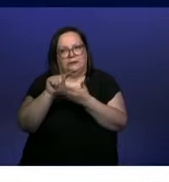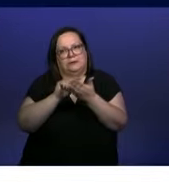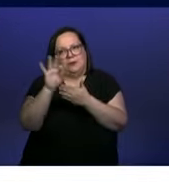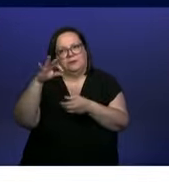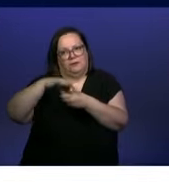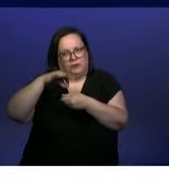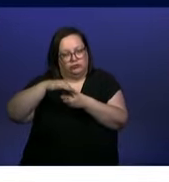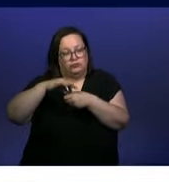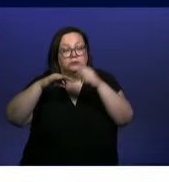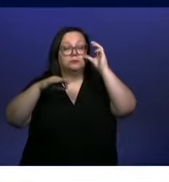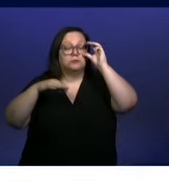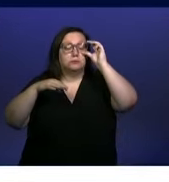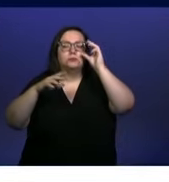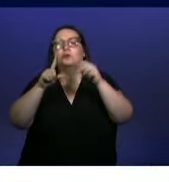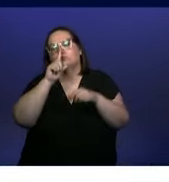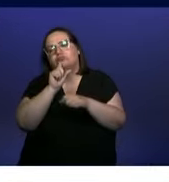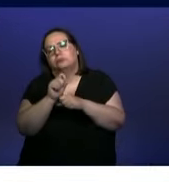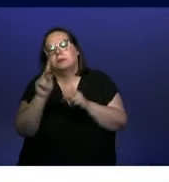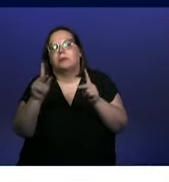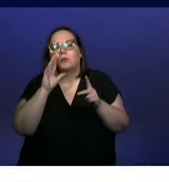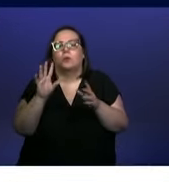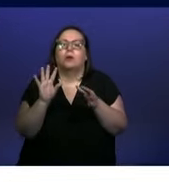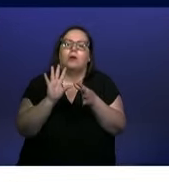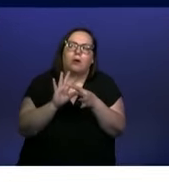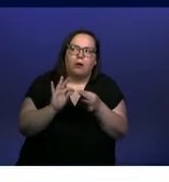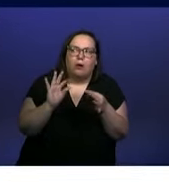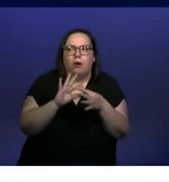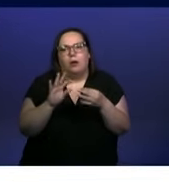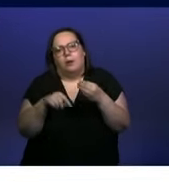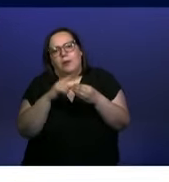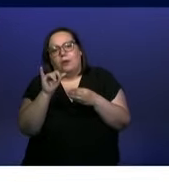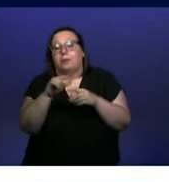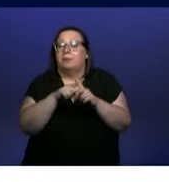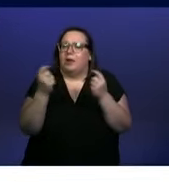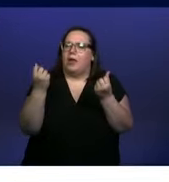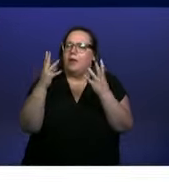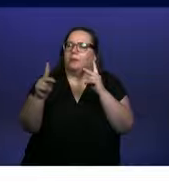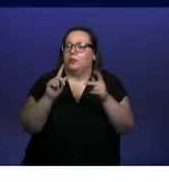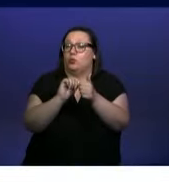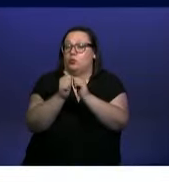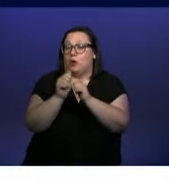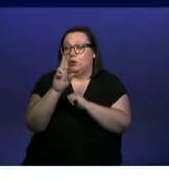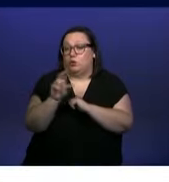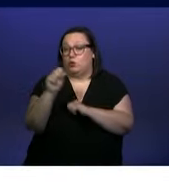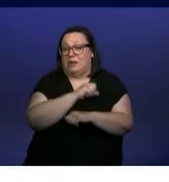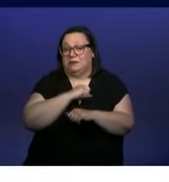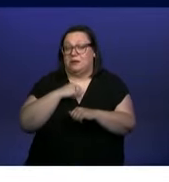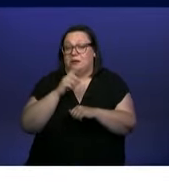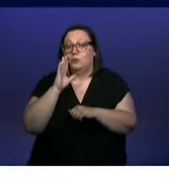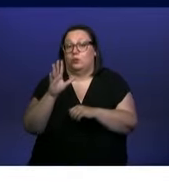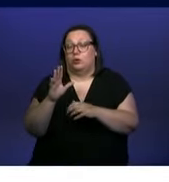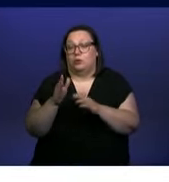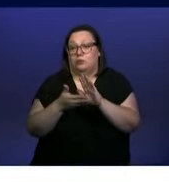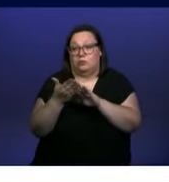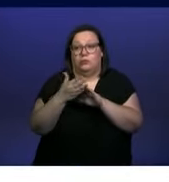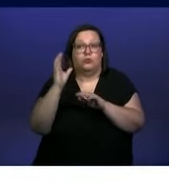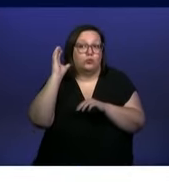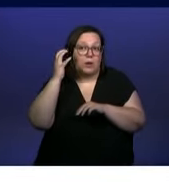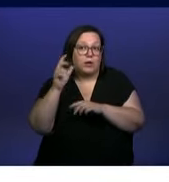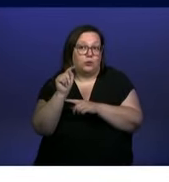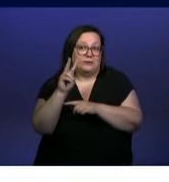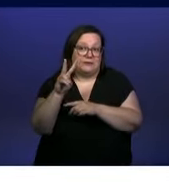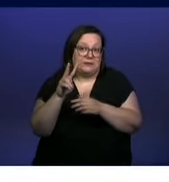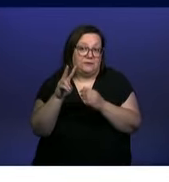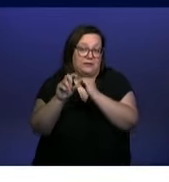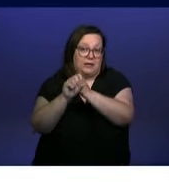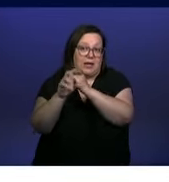And so, sure, people will talk about them. How many people running for the United States Senate nationwide were running radio and TV ads against